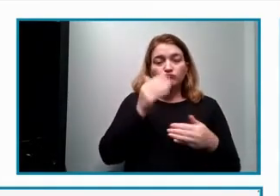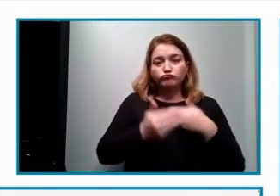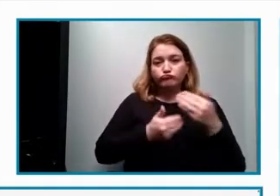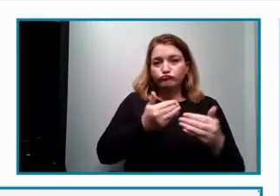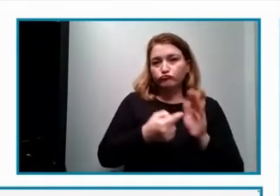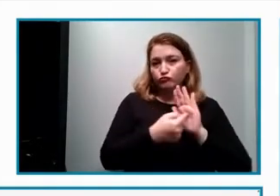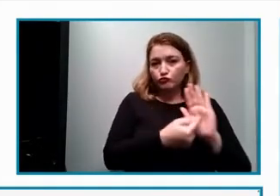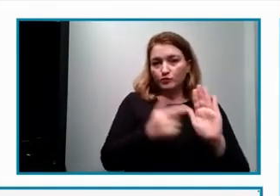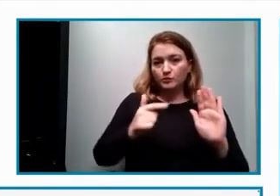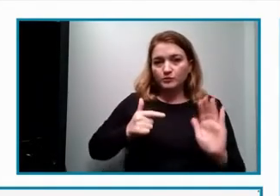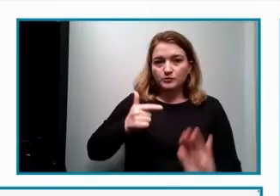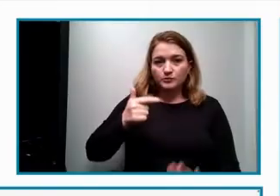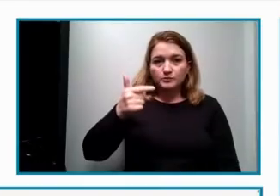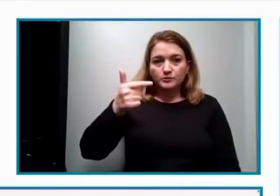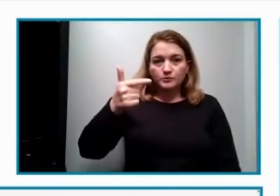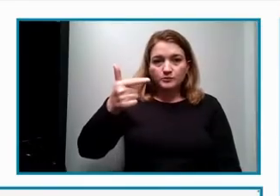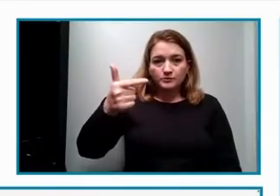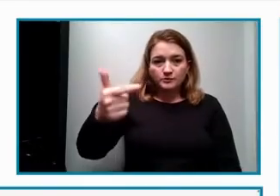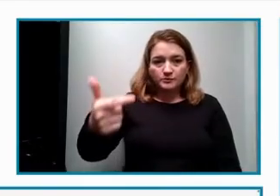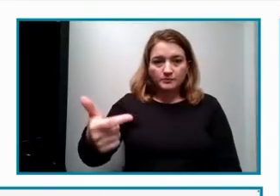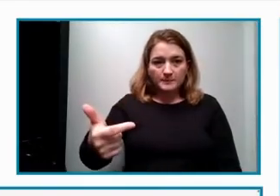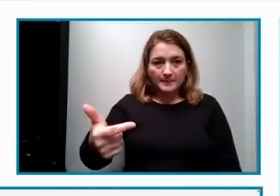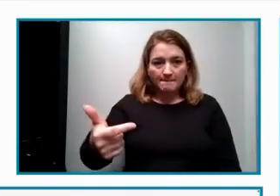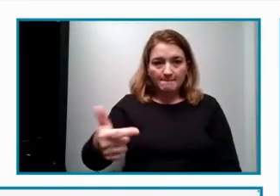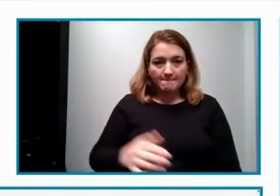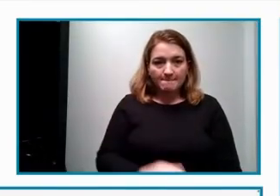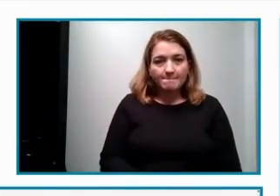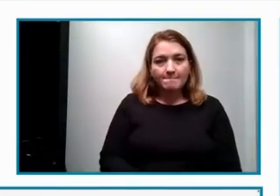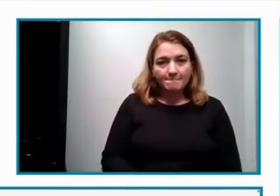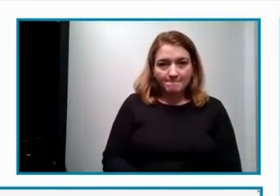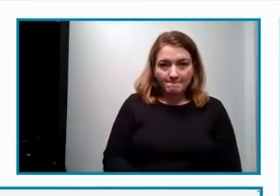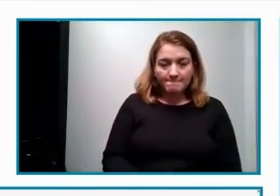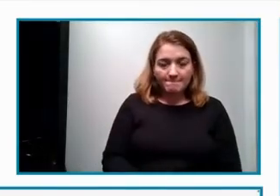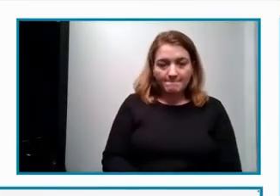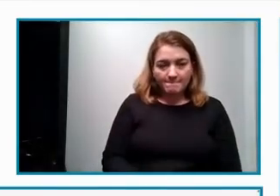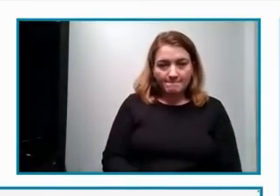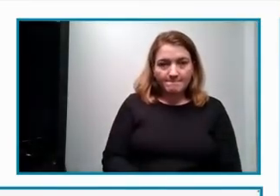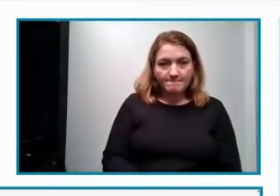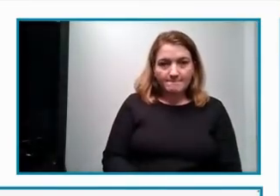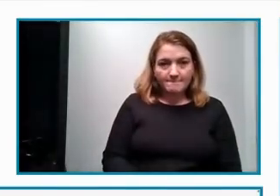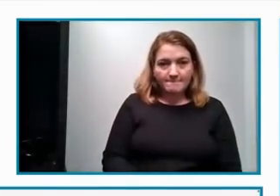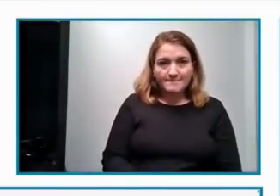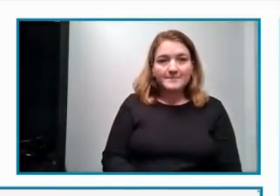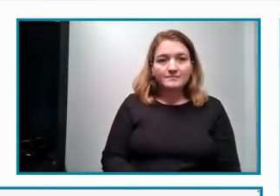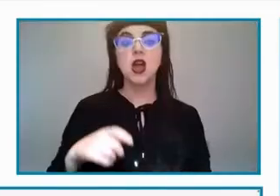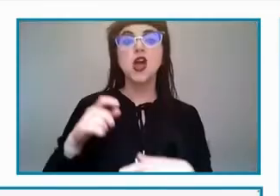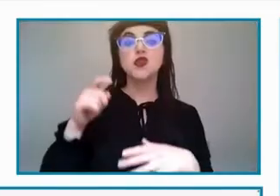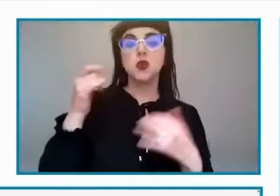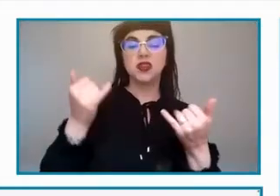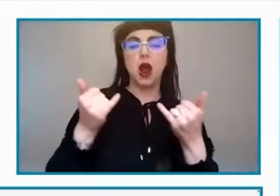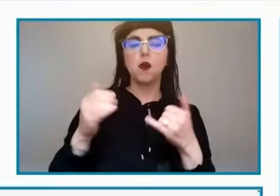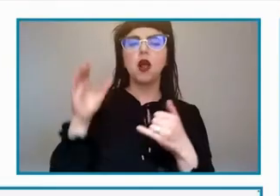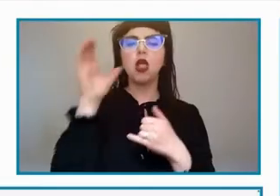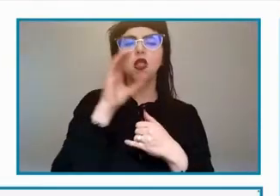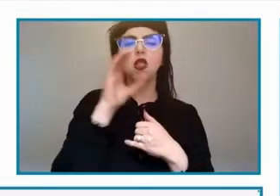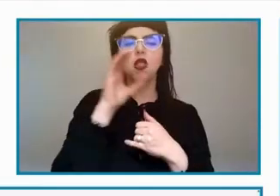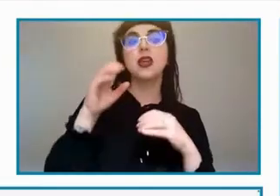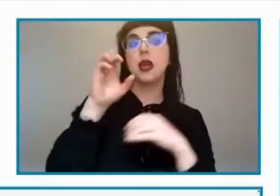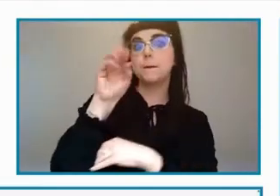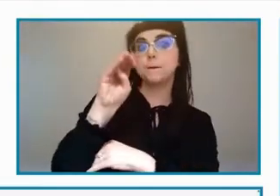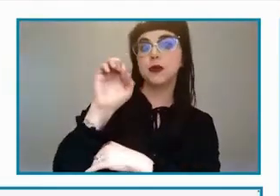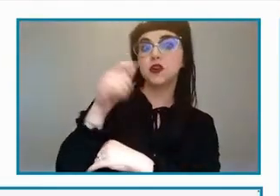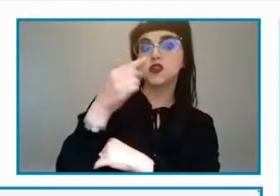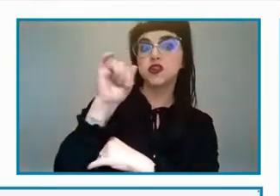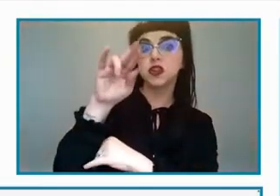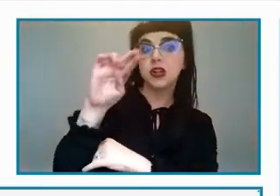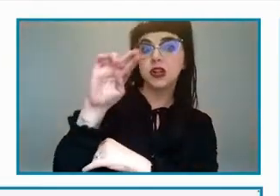Below that, the interactive logic model lets you view either the emerging or advanced tier for the grants program. You